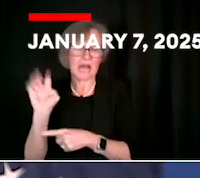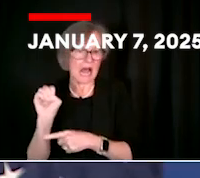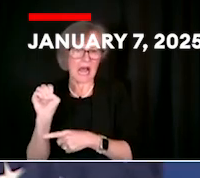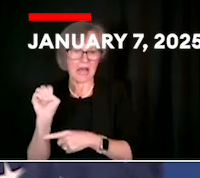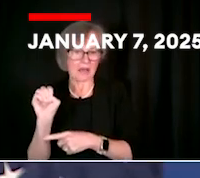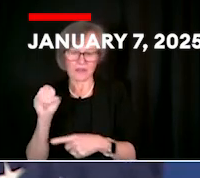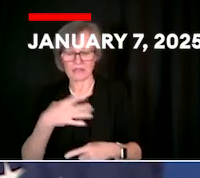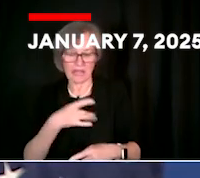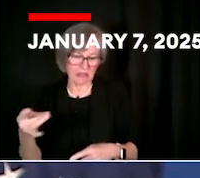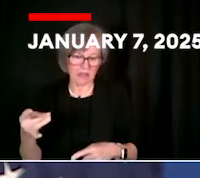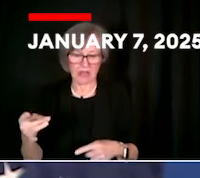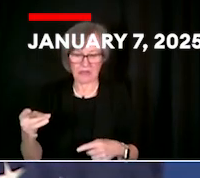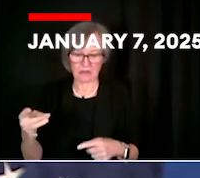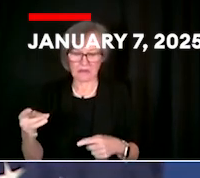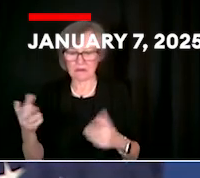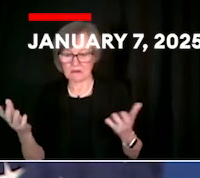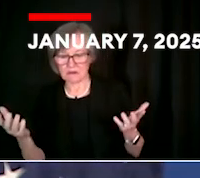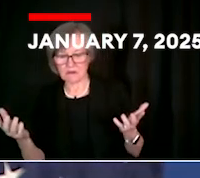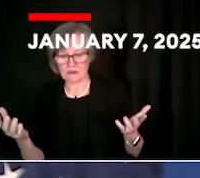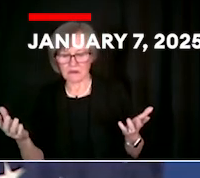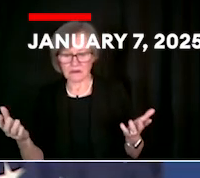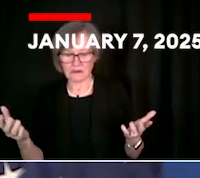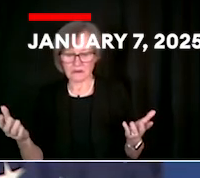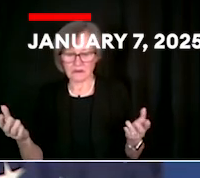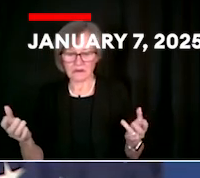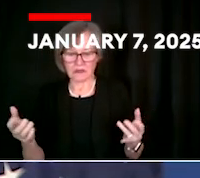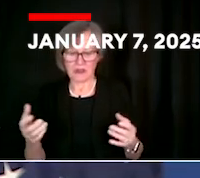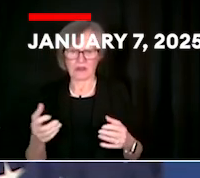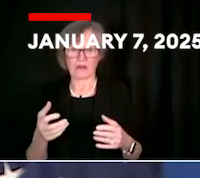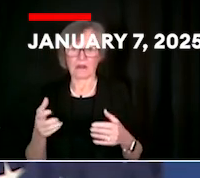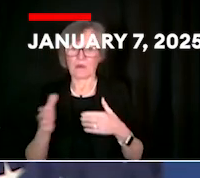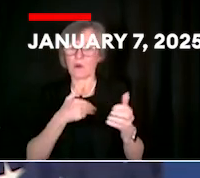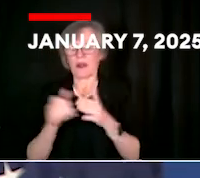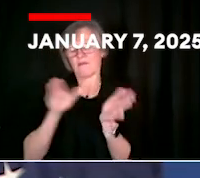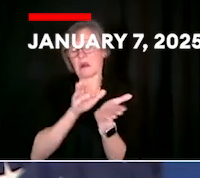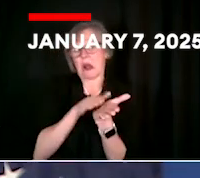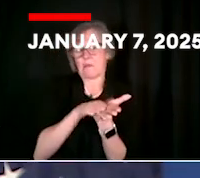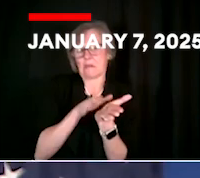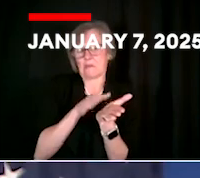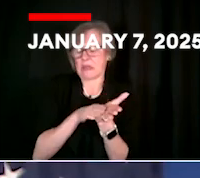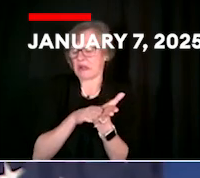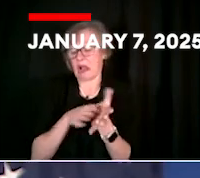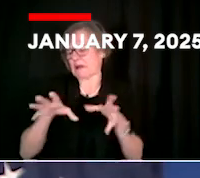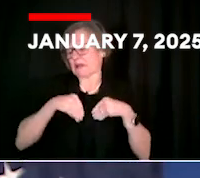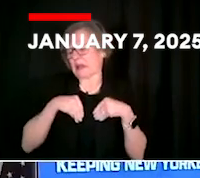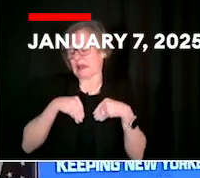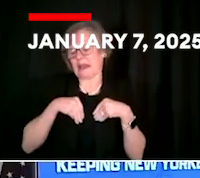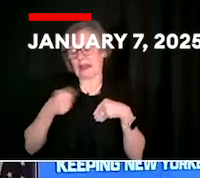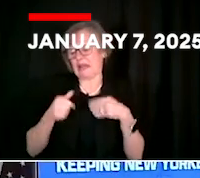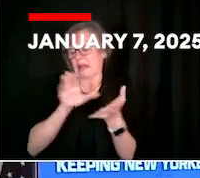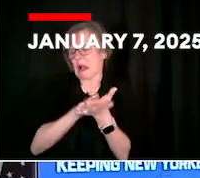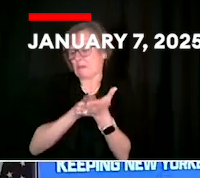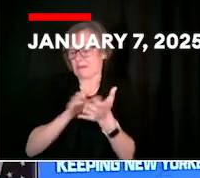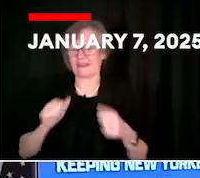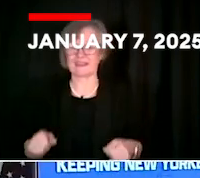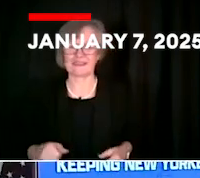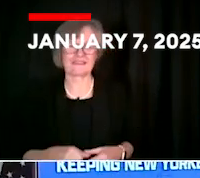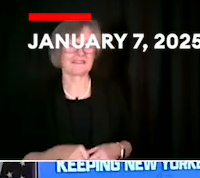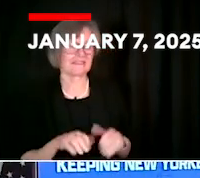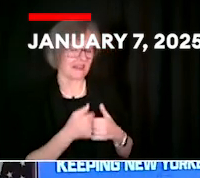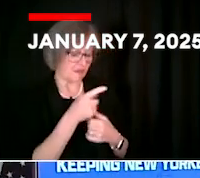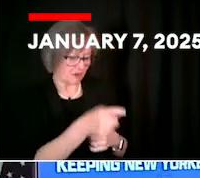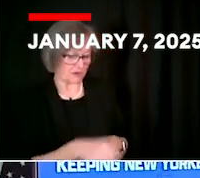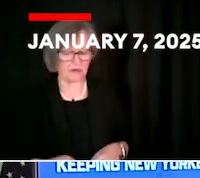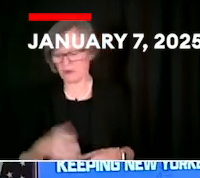I just take whatever compliment I can get nowadays. How are you? I'm good, thank